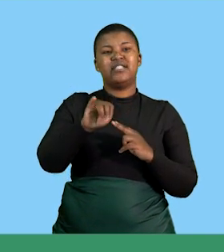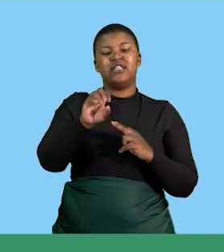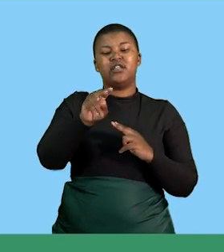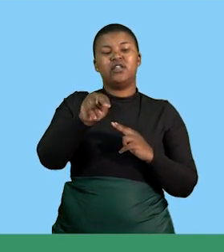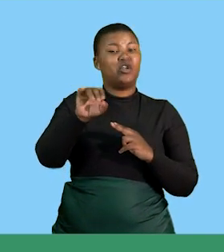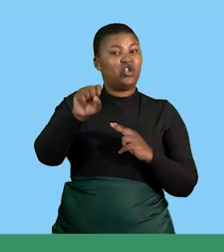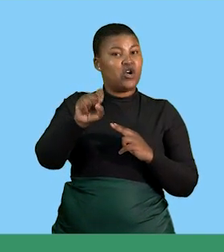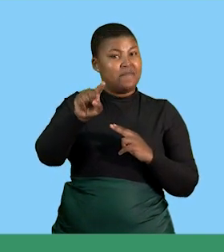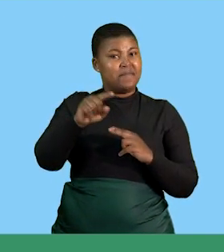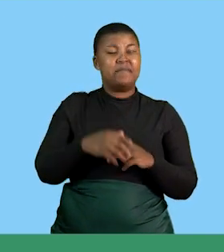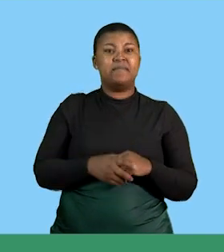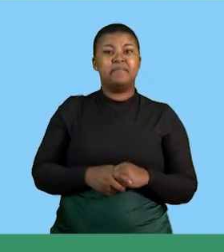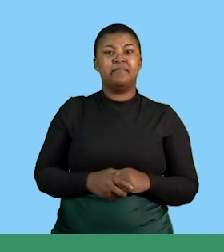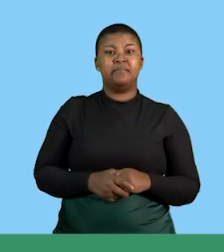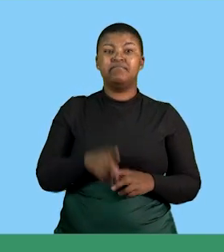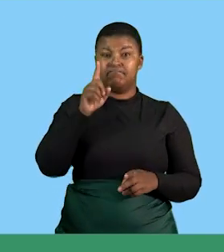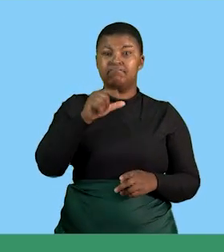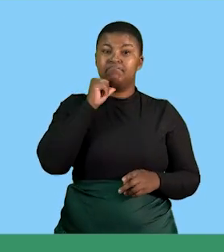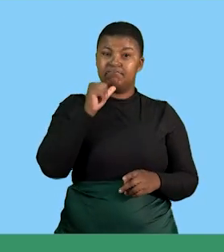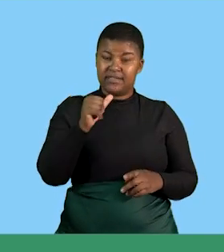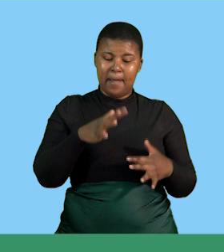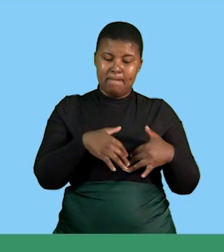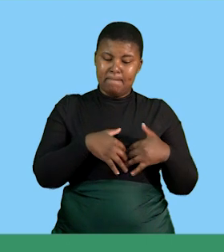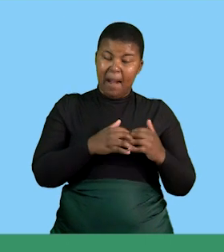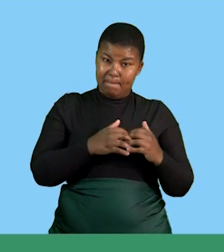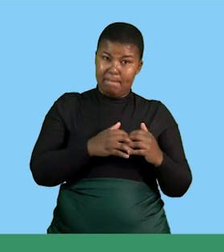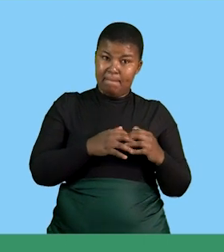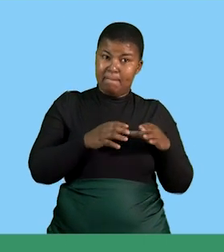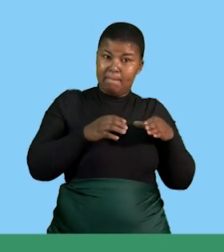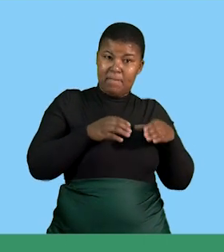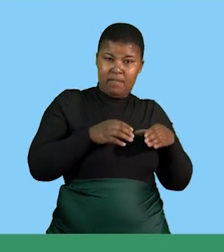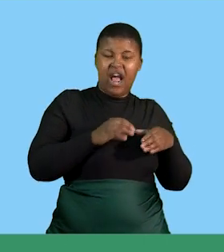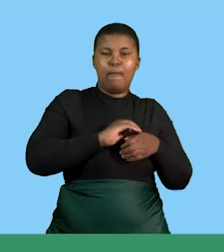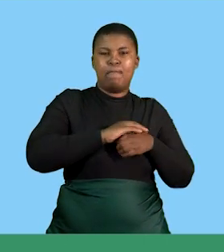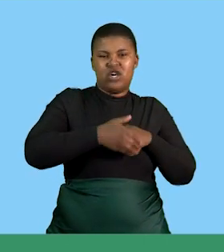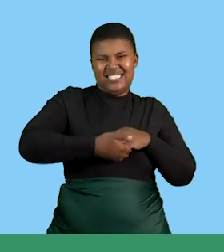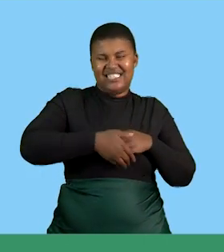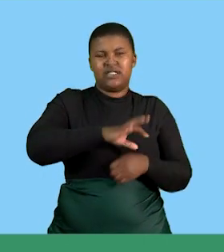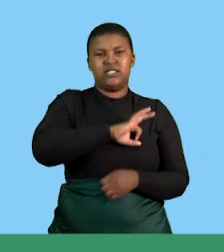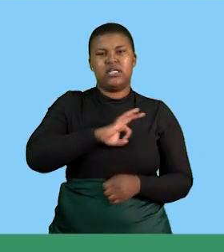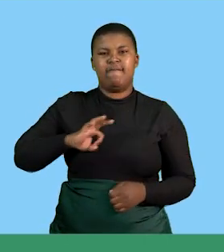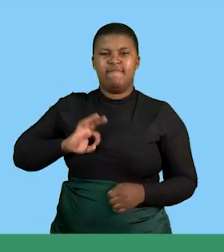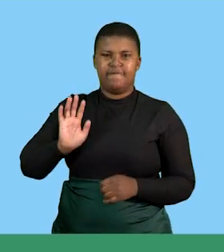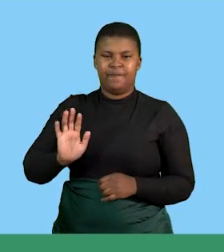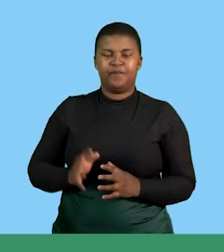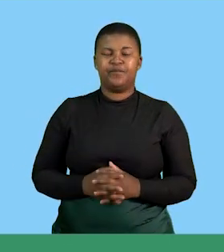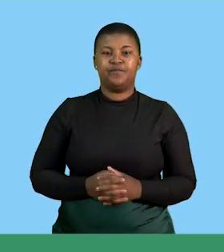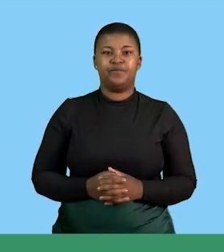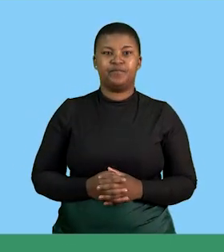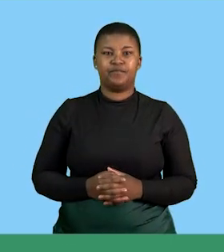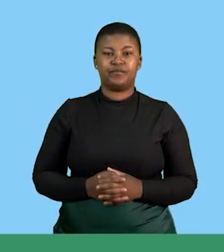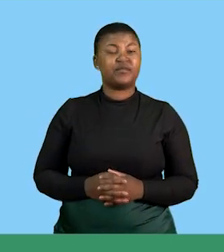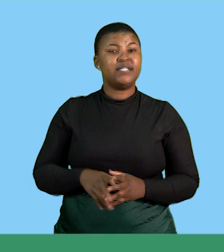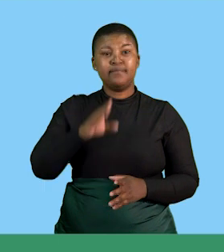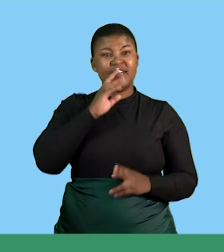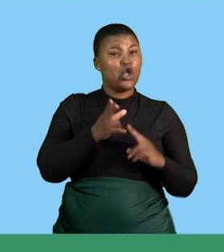that unions are established bodies and they protect the interests of the workers. So their main function is